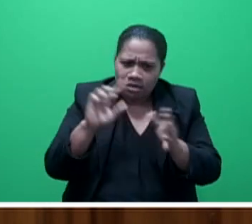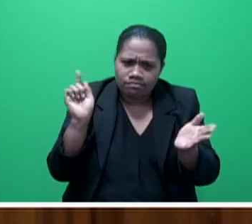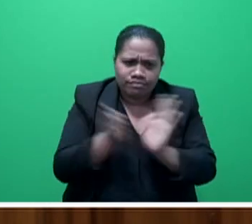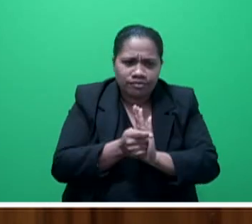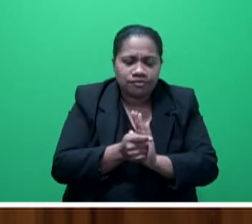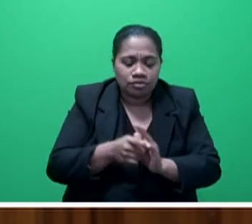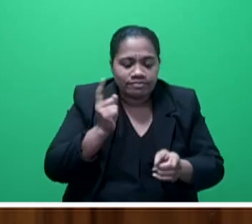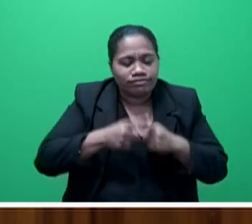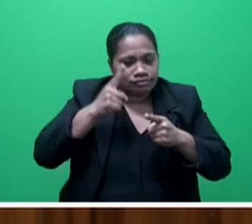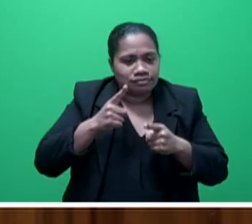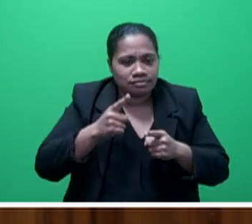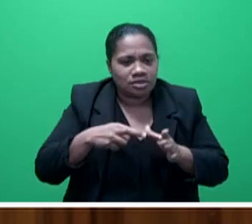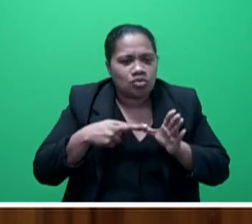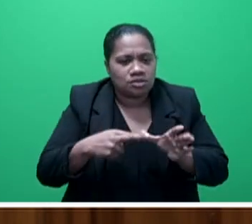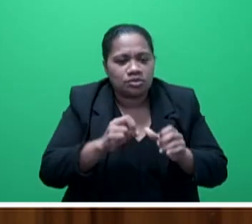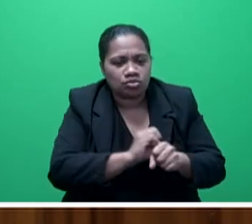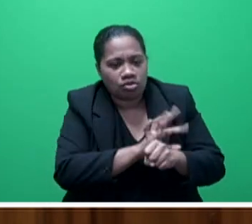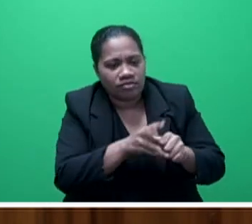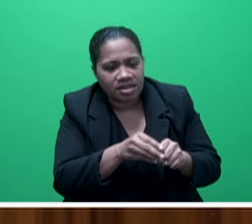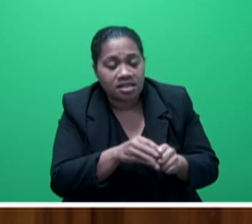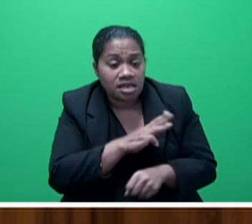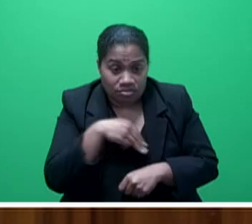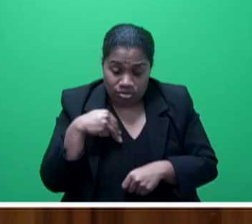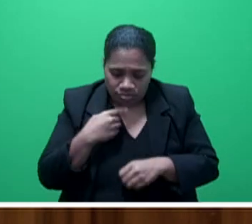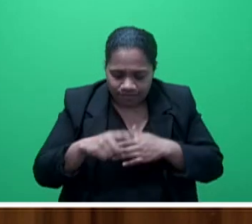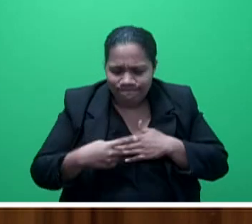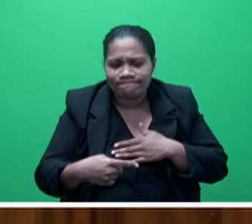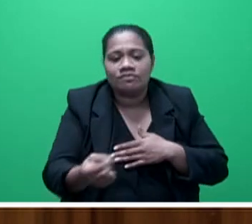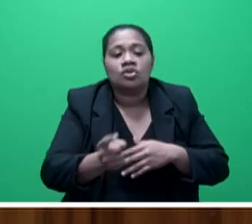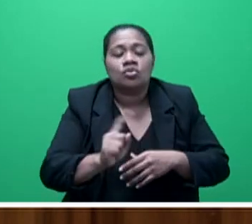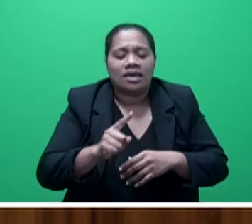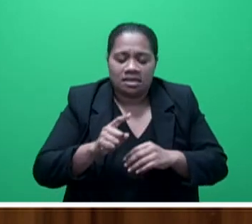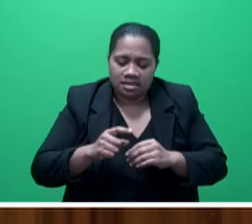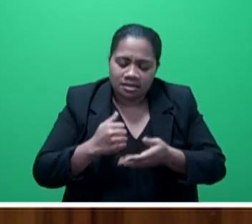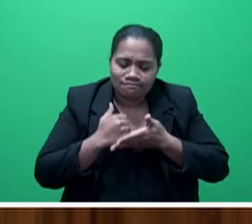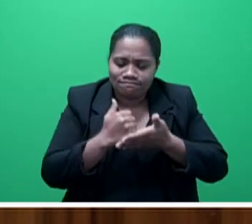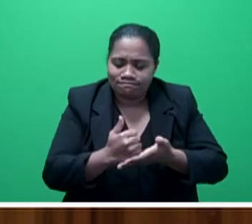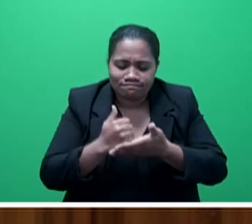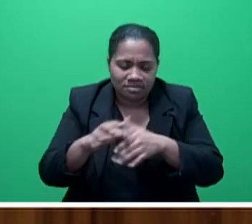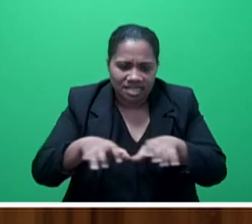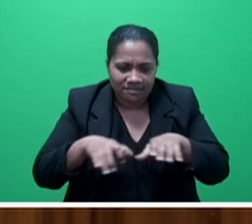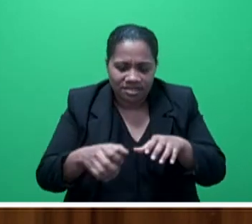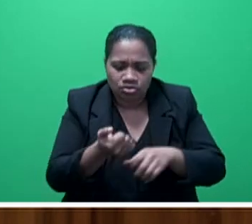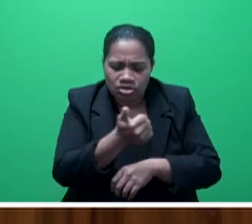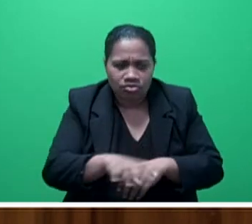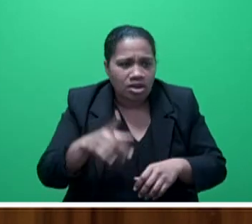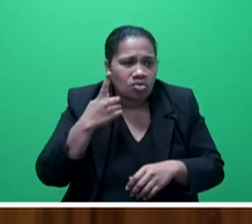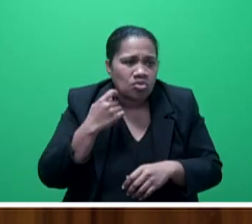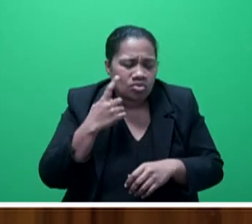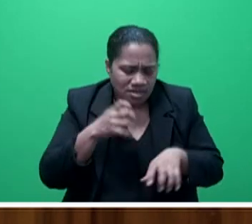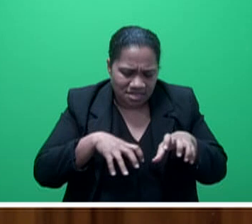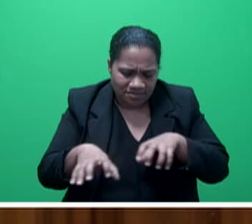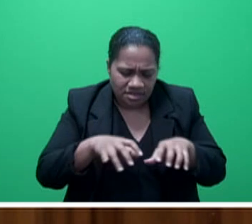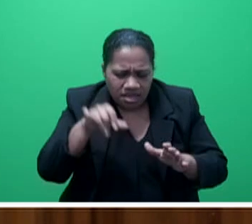COVID-19. The Ministry will continue its program on assisting communities through its groundwater development activities. The identification of